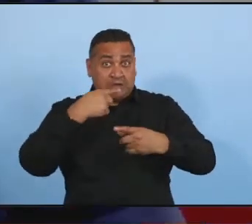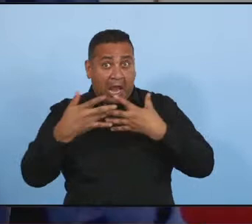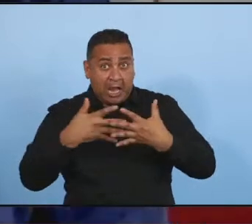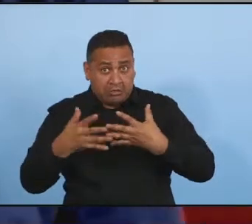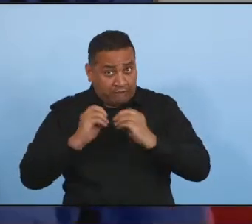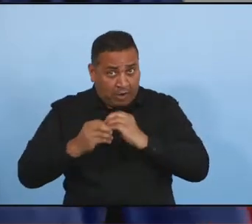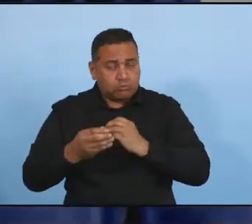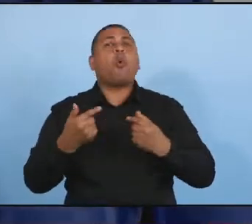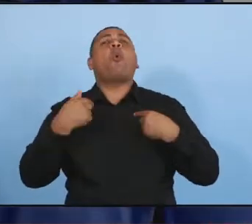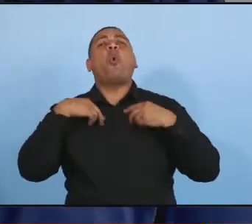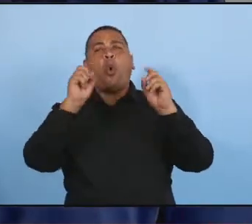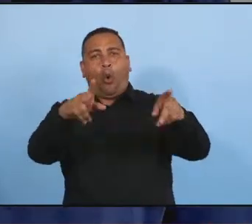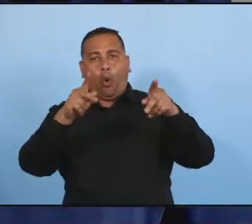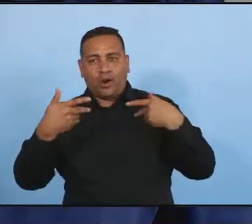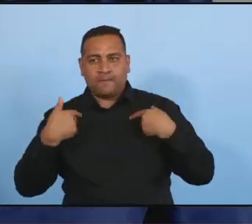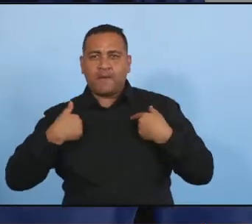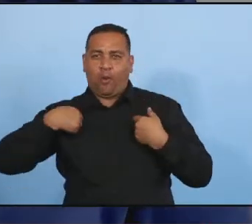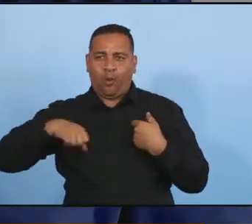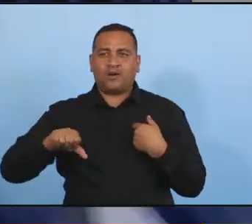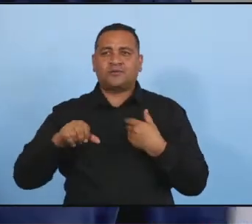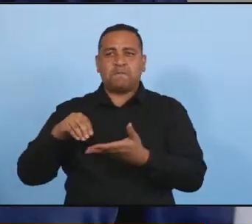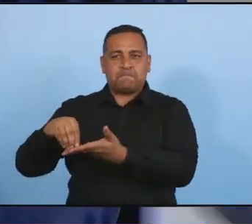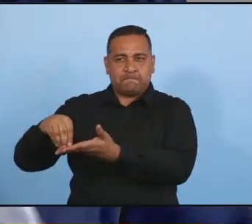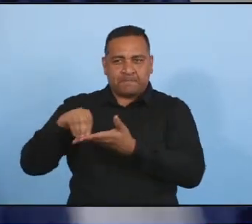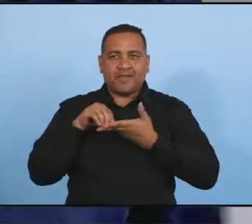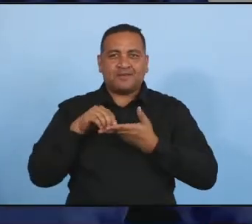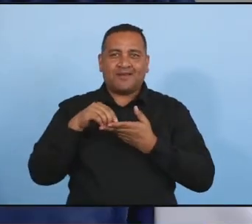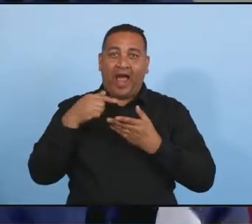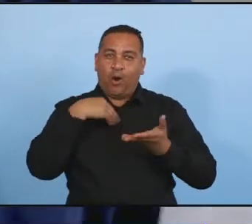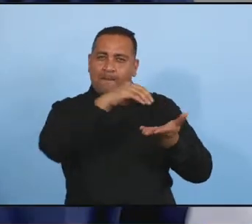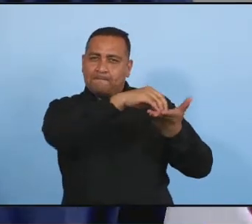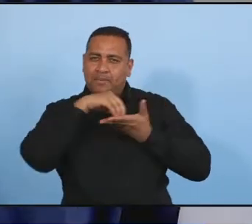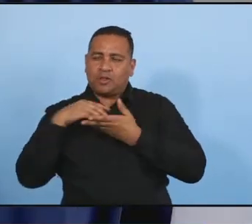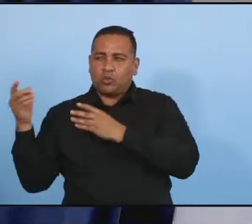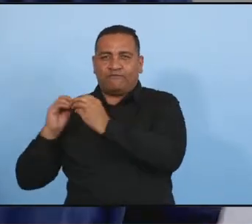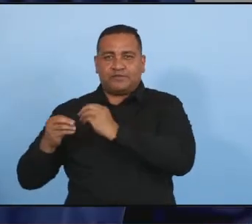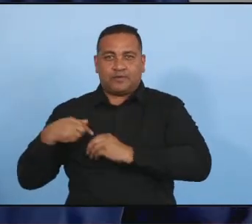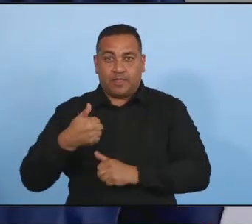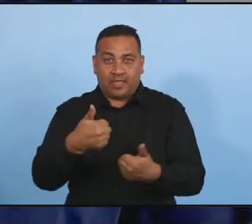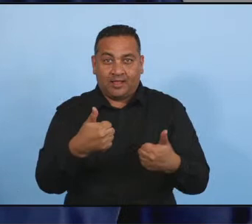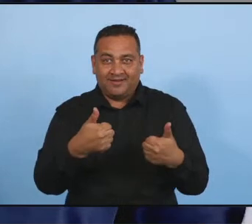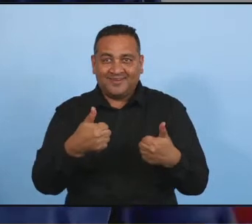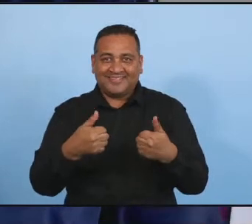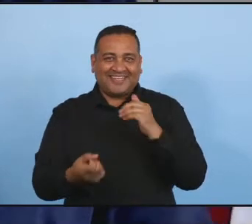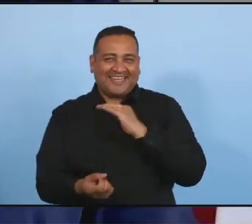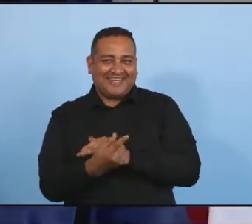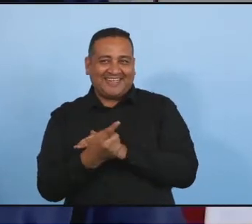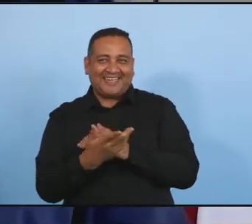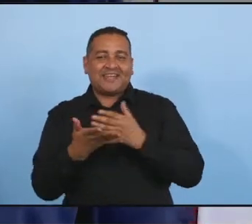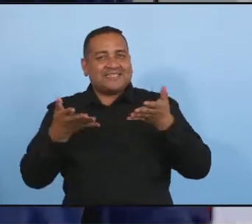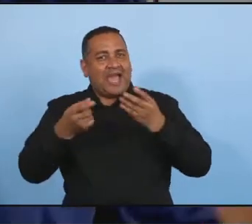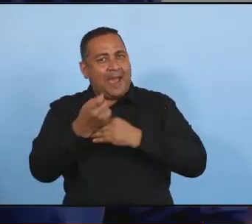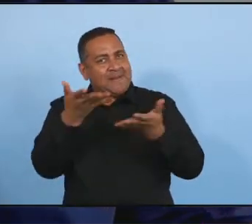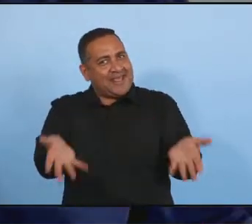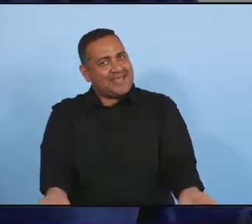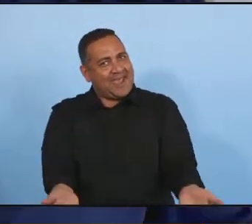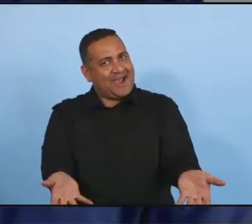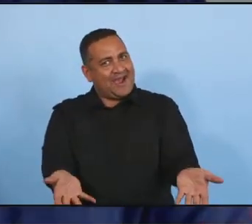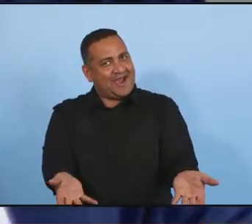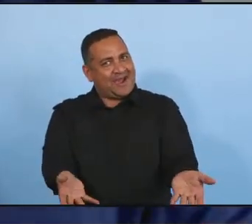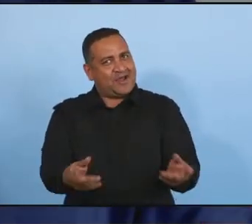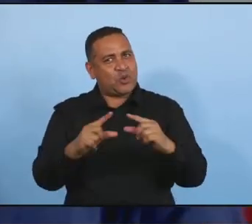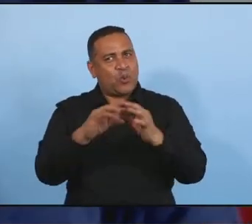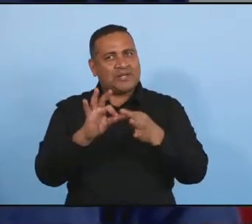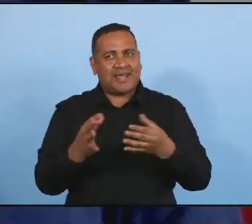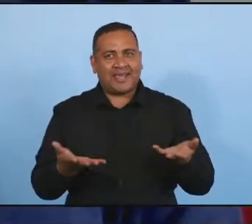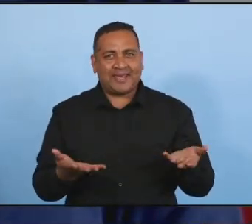it is, you bring it along and it happens here. And that is what it's about, Rhoda. It is. That is what it's about.